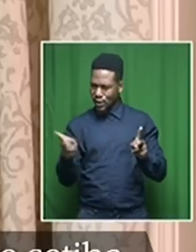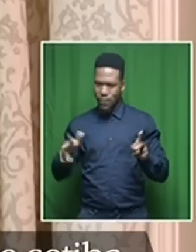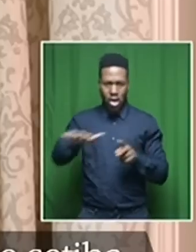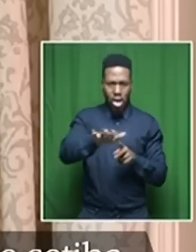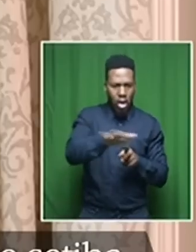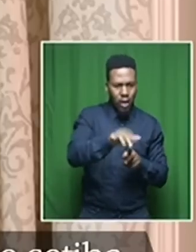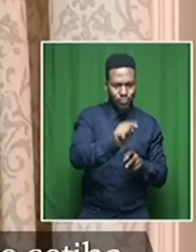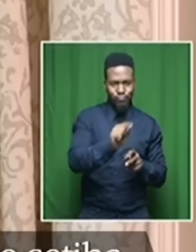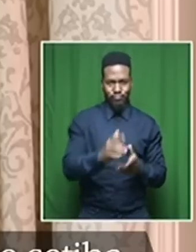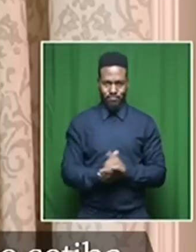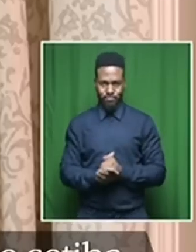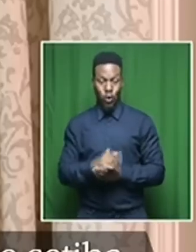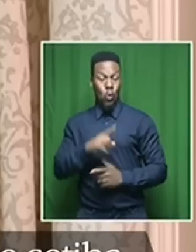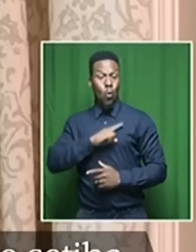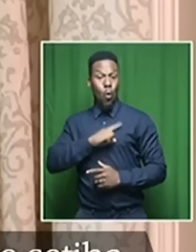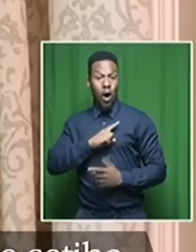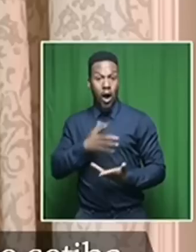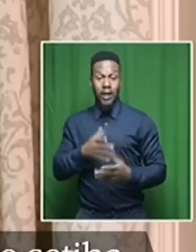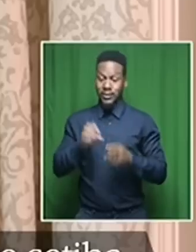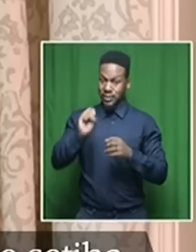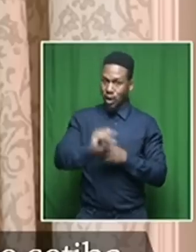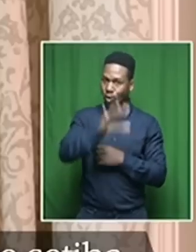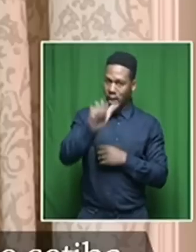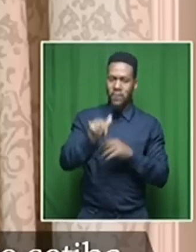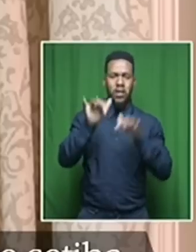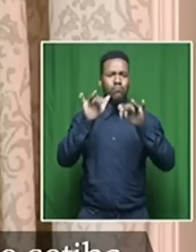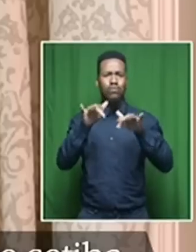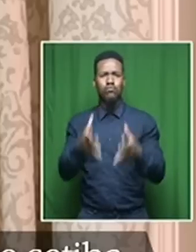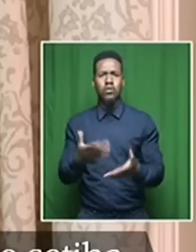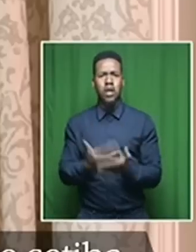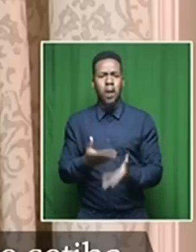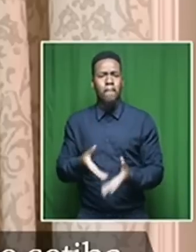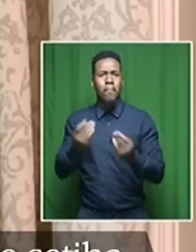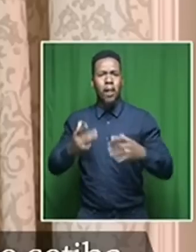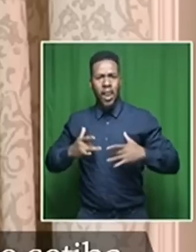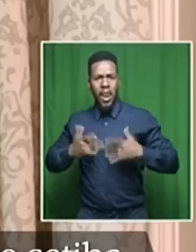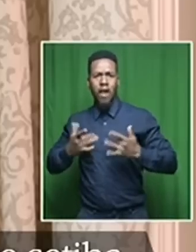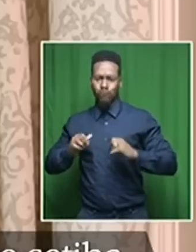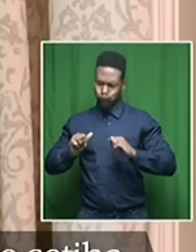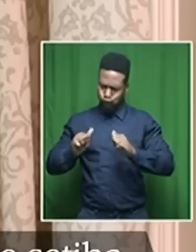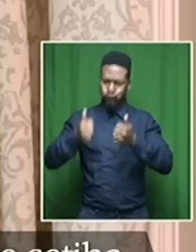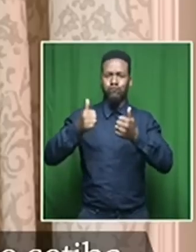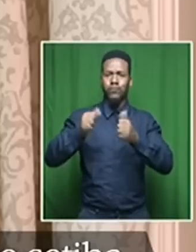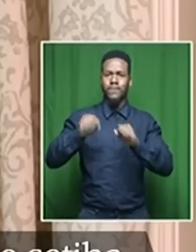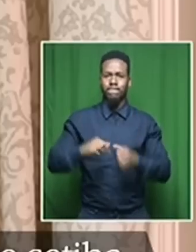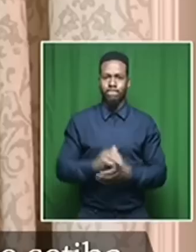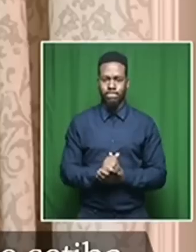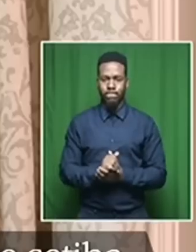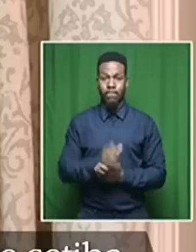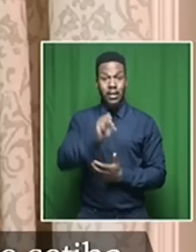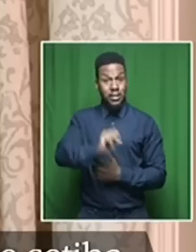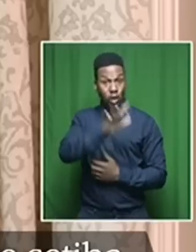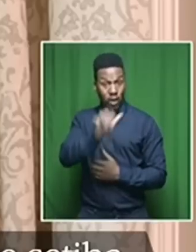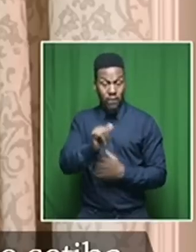to enable South Africans to lead lives of dignity. In South Africa